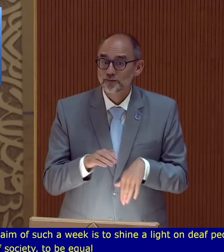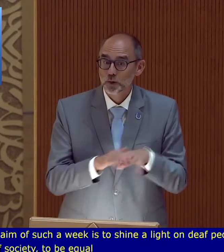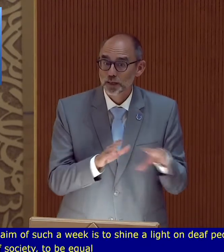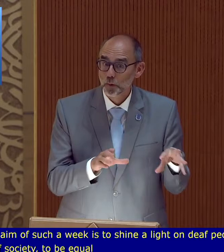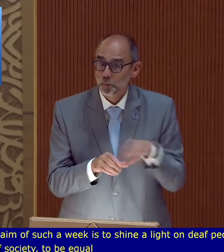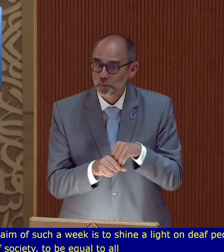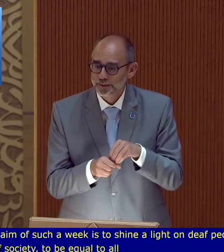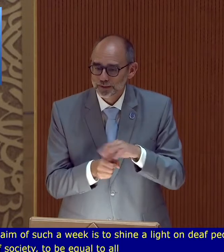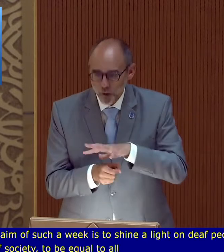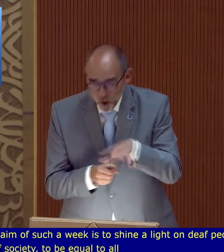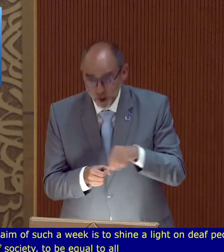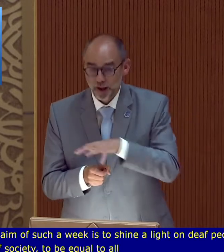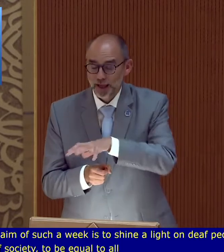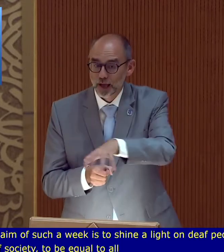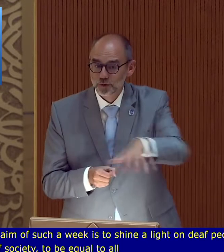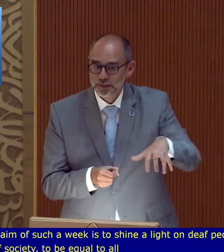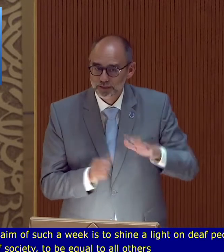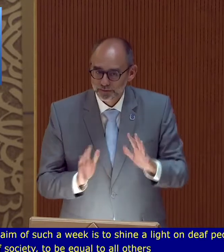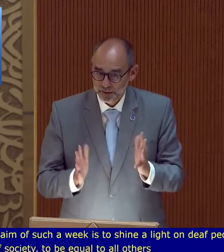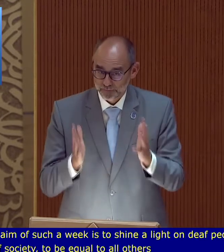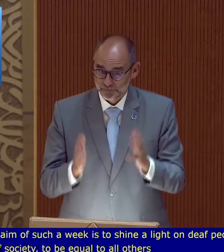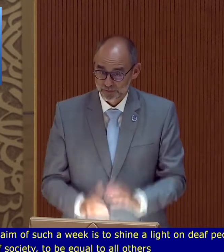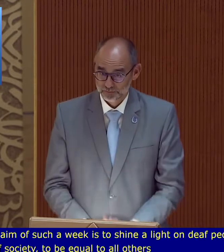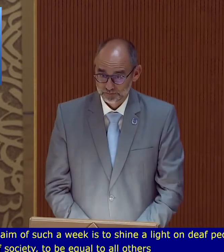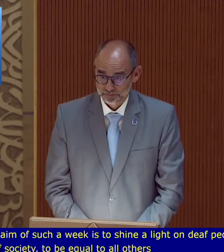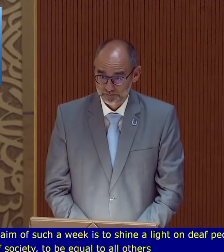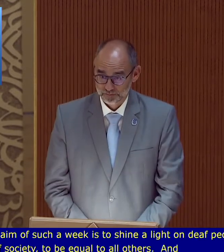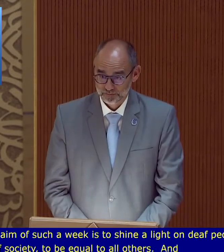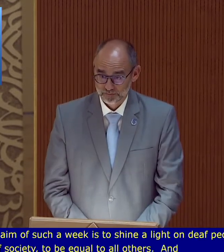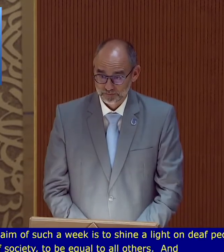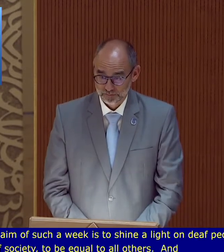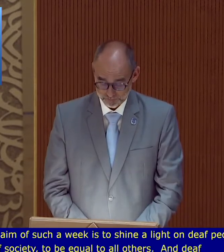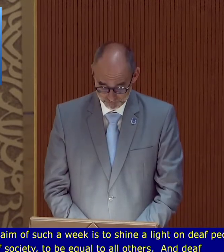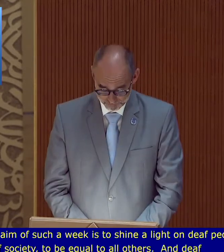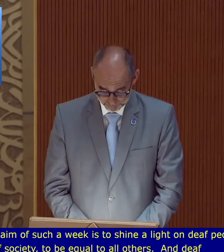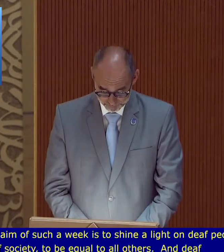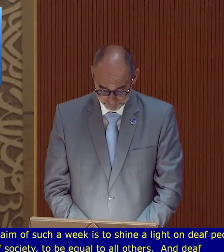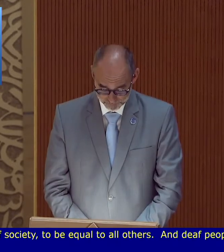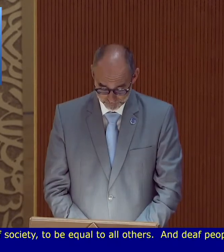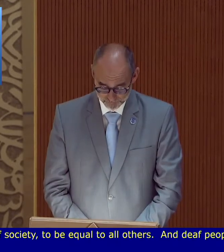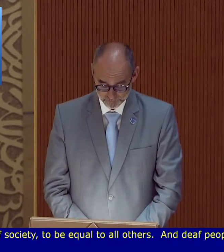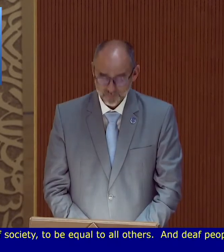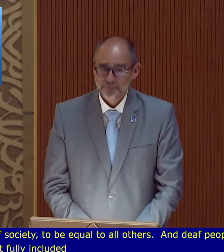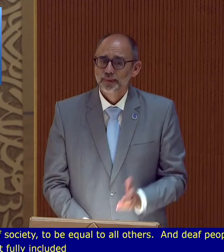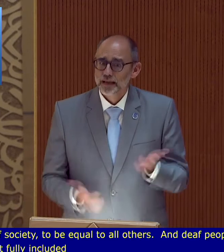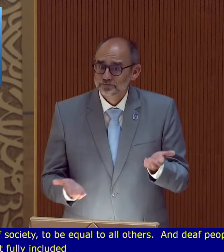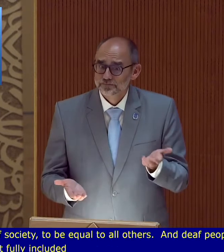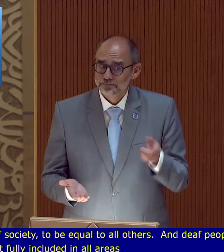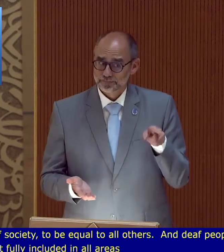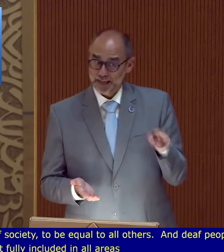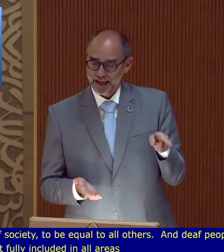And deaf people are not yet fully included in all areas of life.